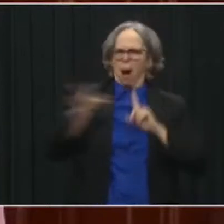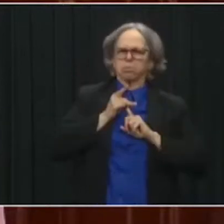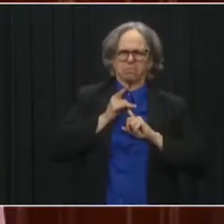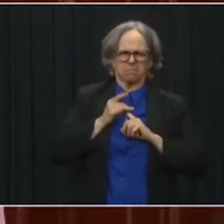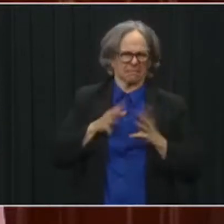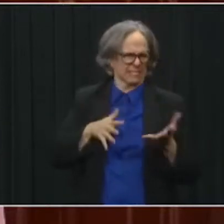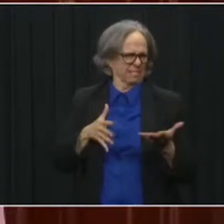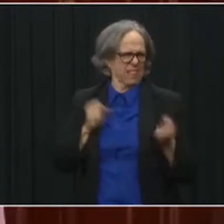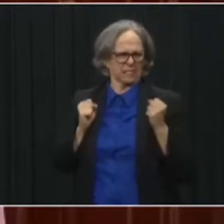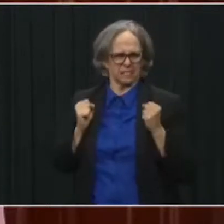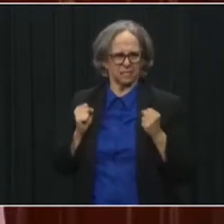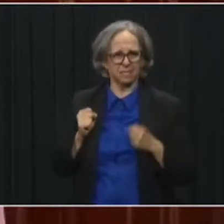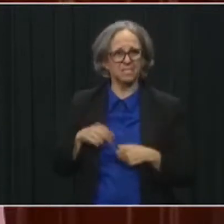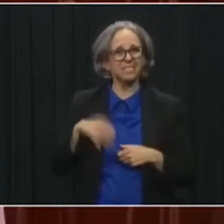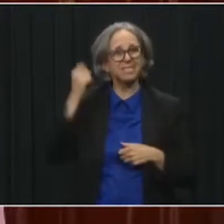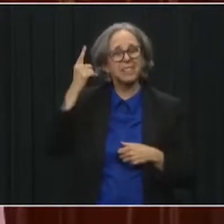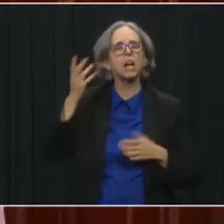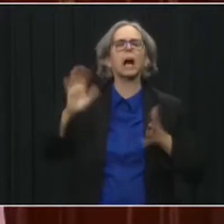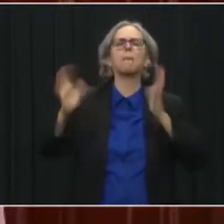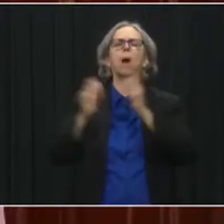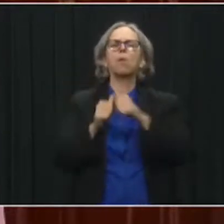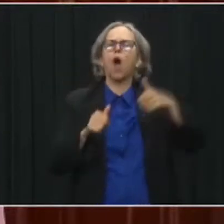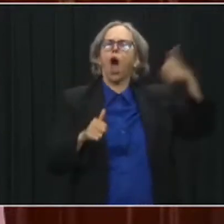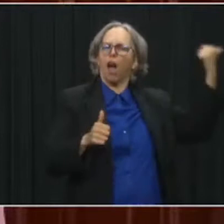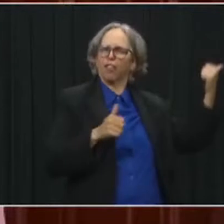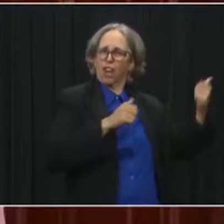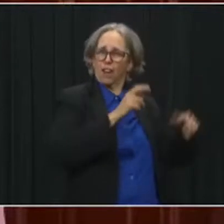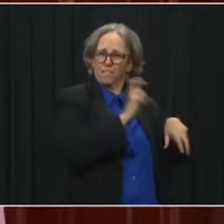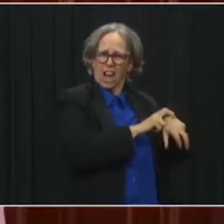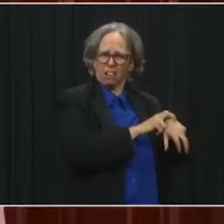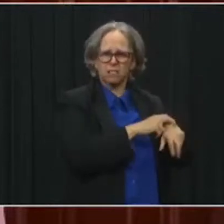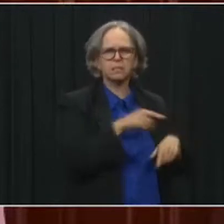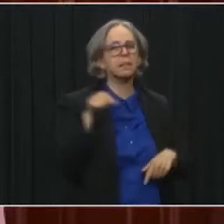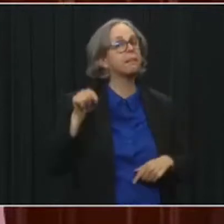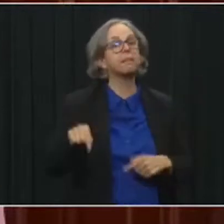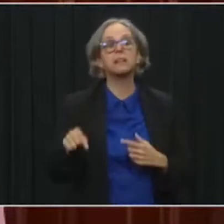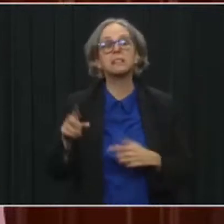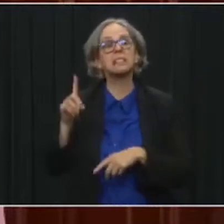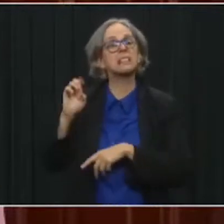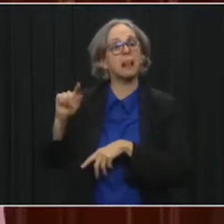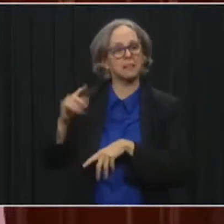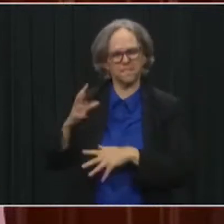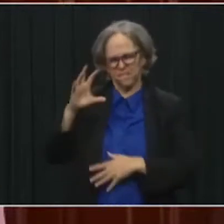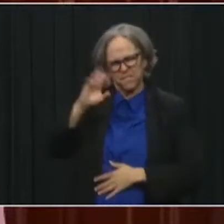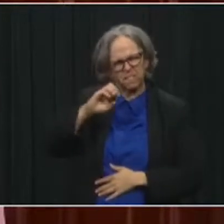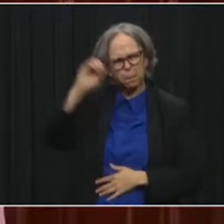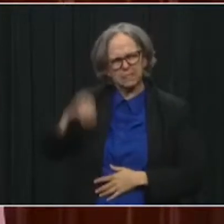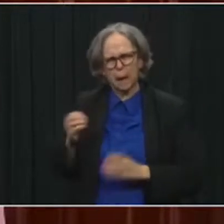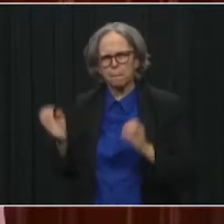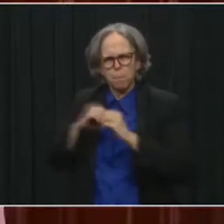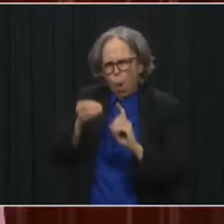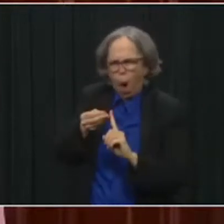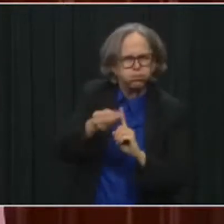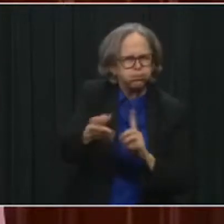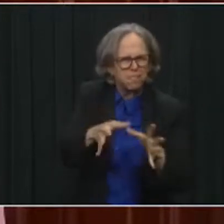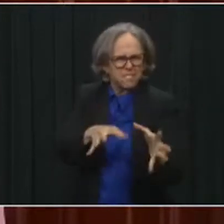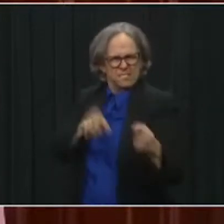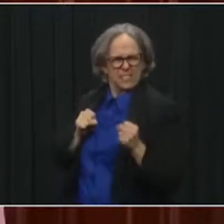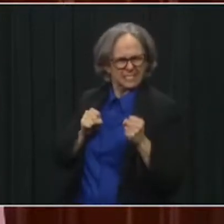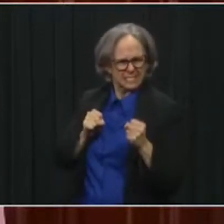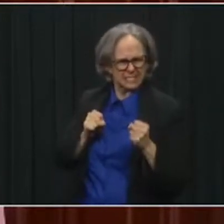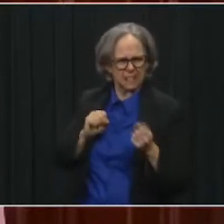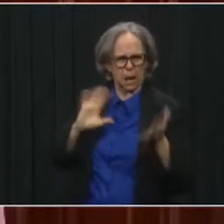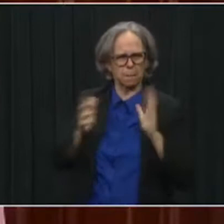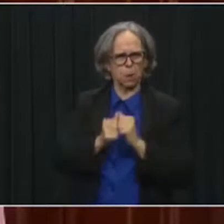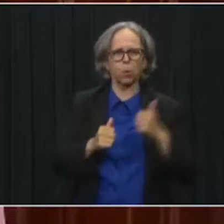contagious than the variant that preceded it. You'll recall we were talking about that as the Alpha variant or the UK